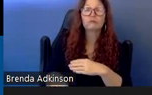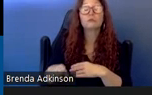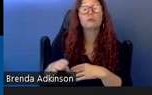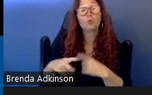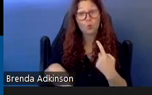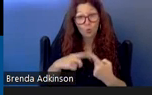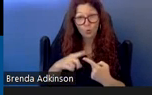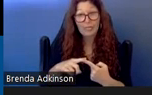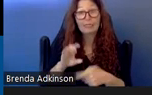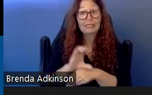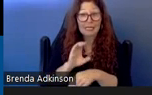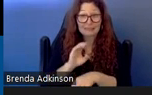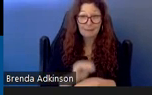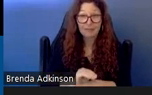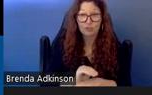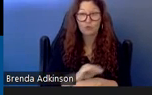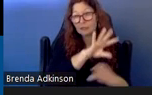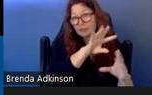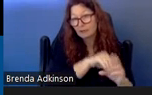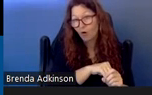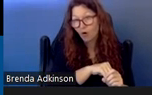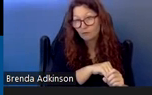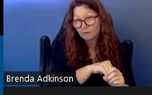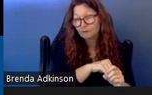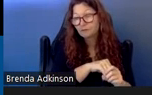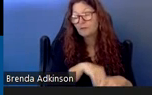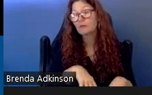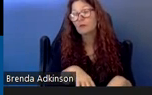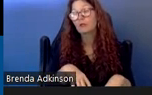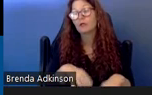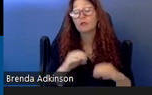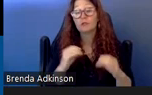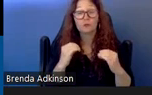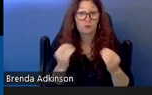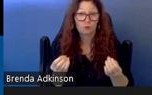management comes online. And so we've worked,